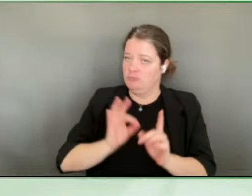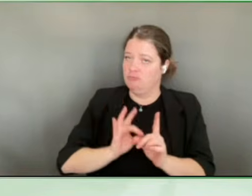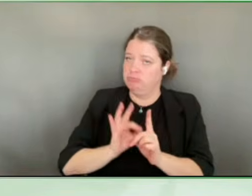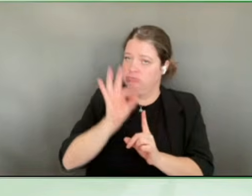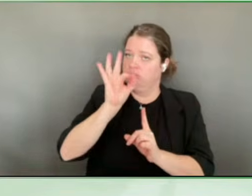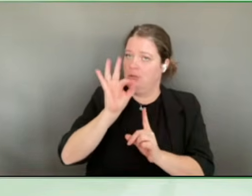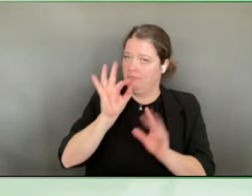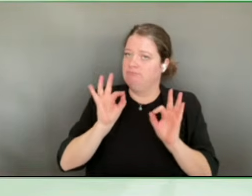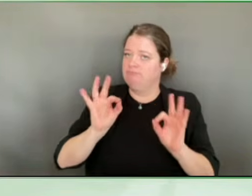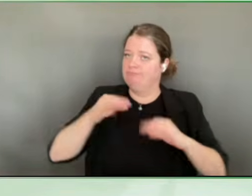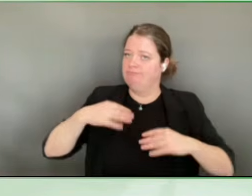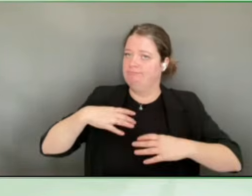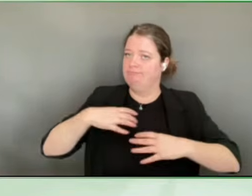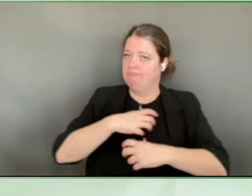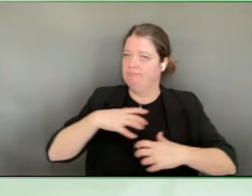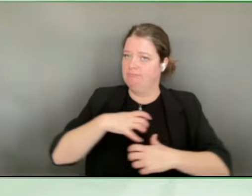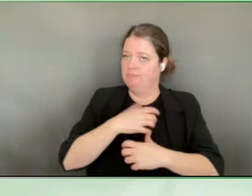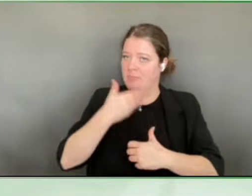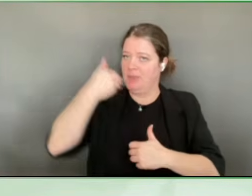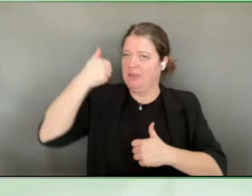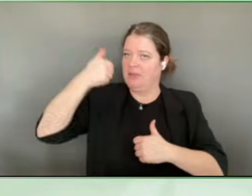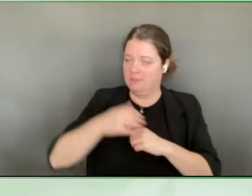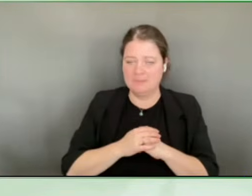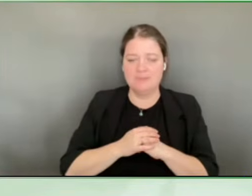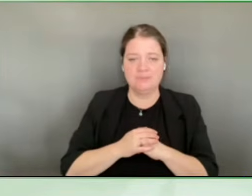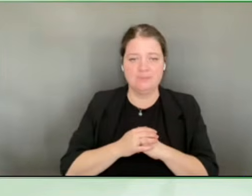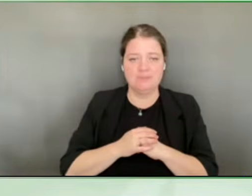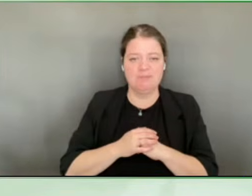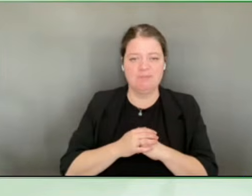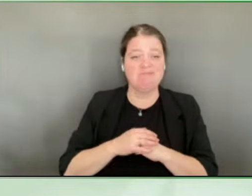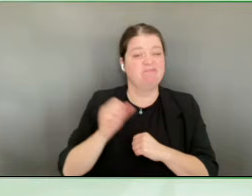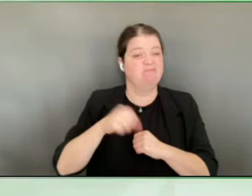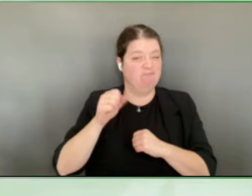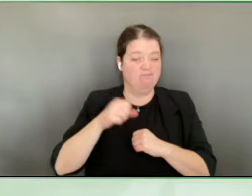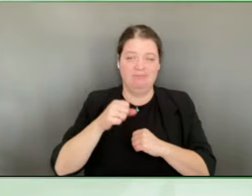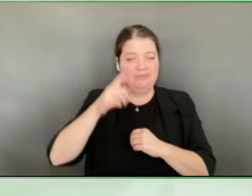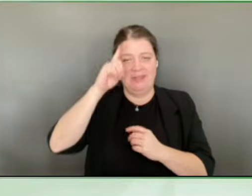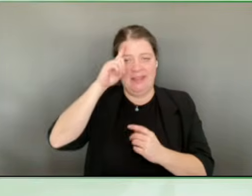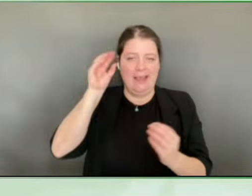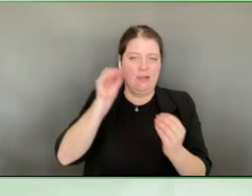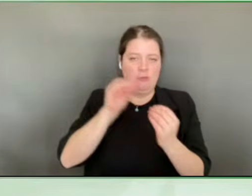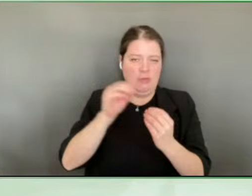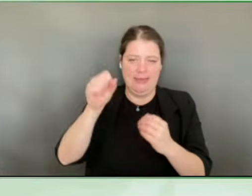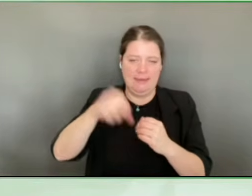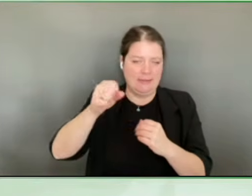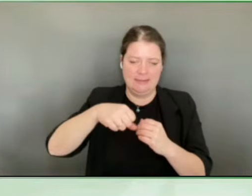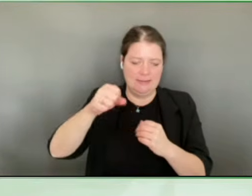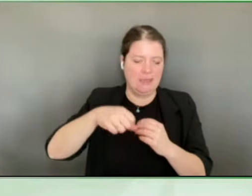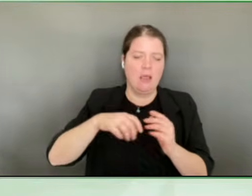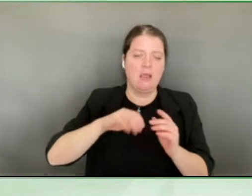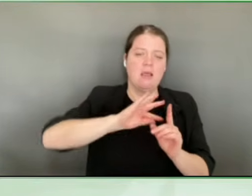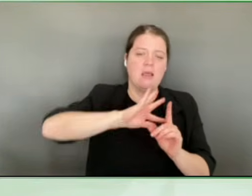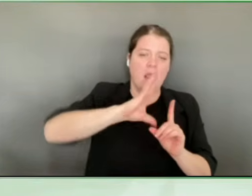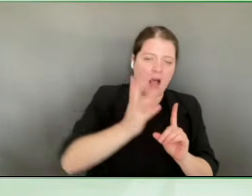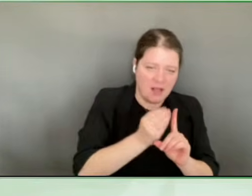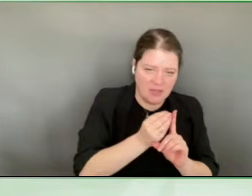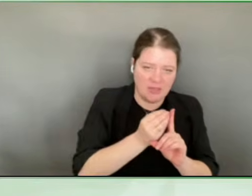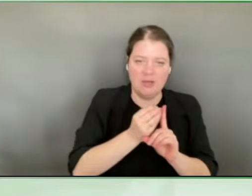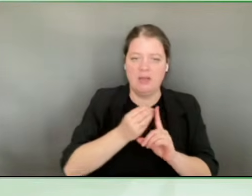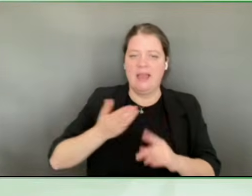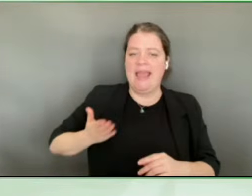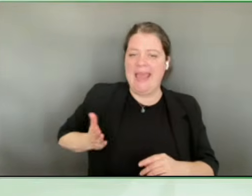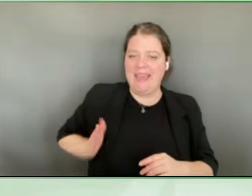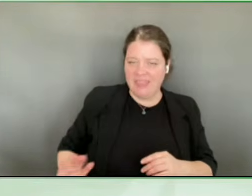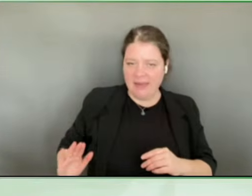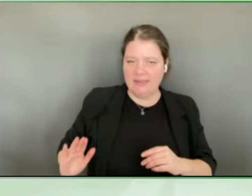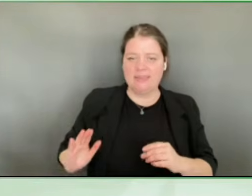Also, that's a matter of culture and ethics and how we face each other. The one thing is assuming that